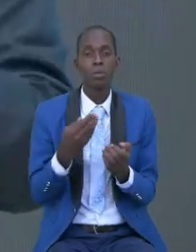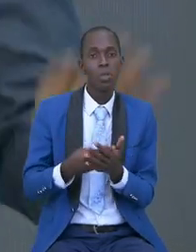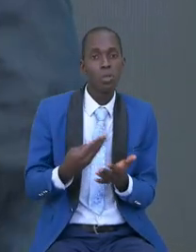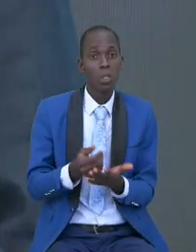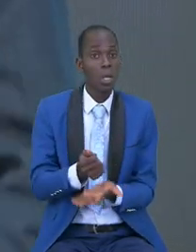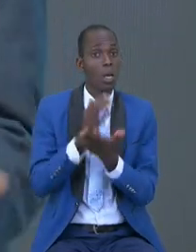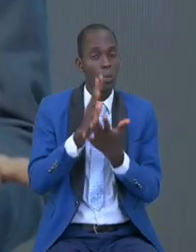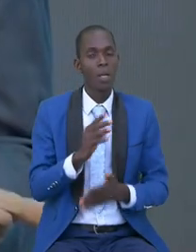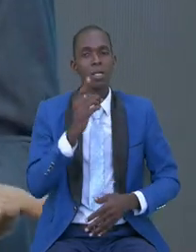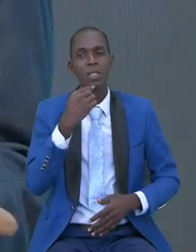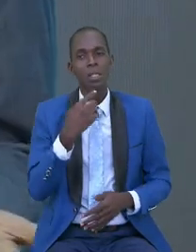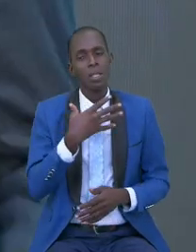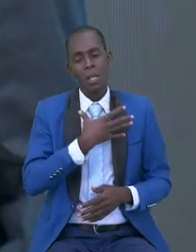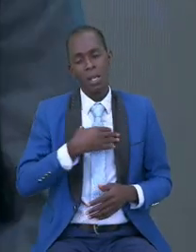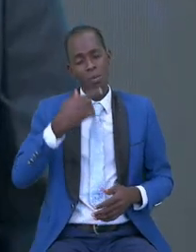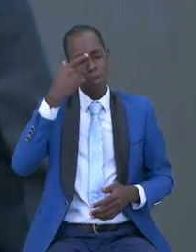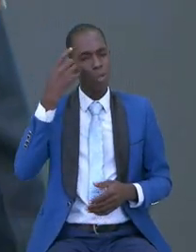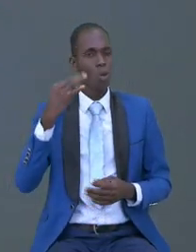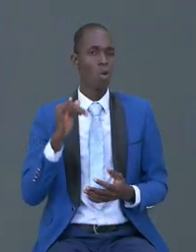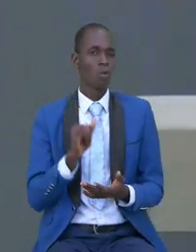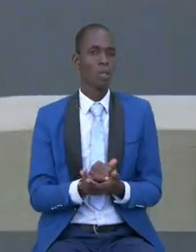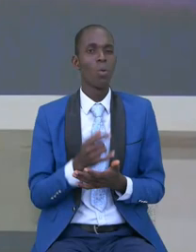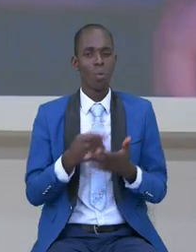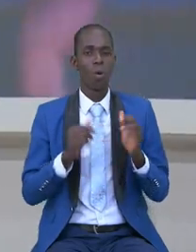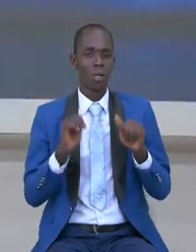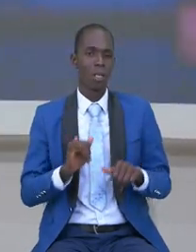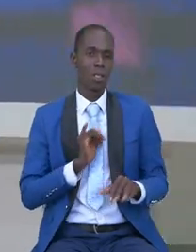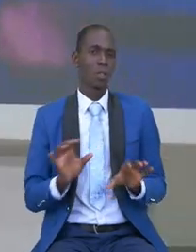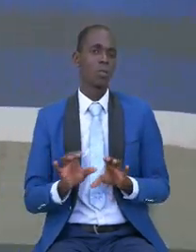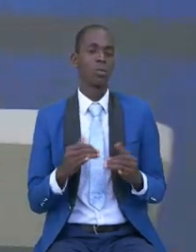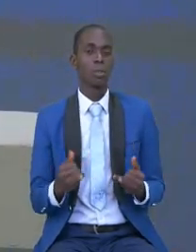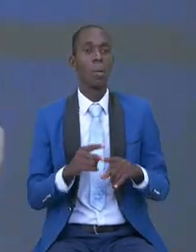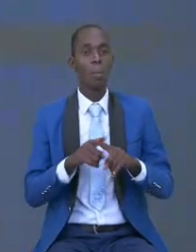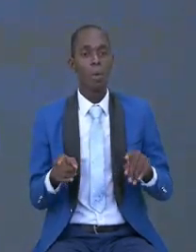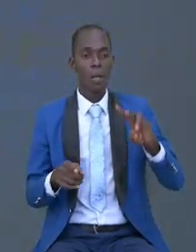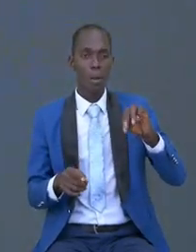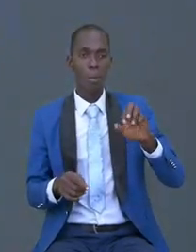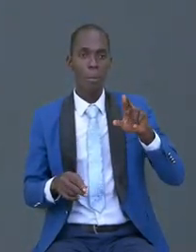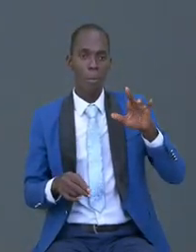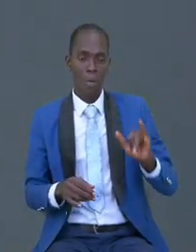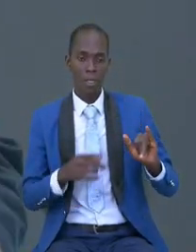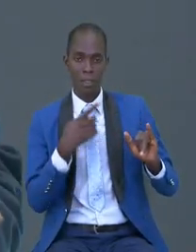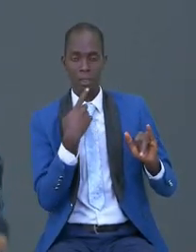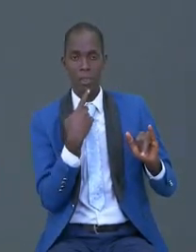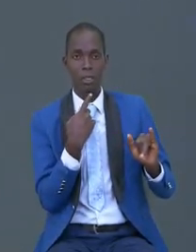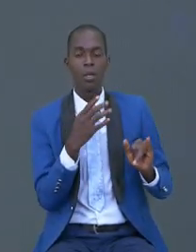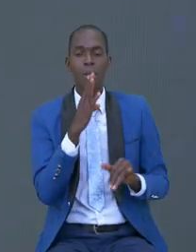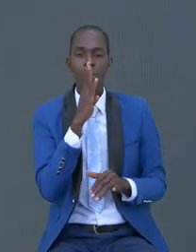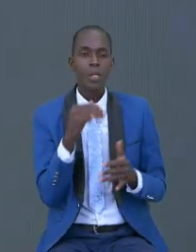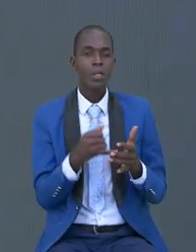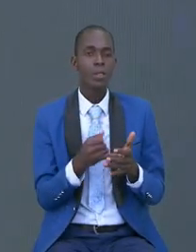And because of that, what can I do now? But Mary said, be it unto me